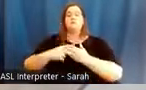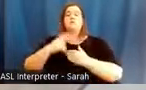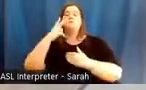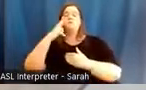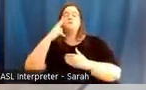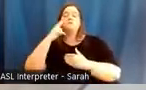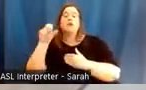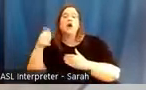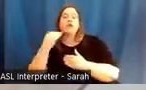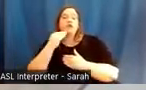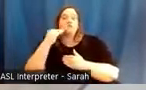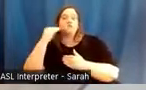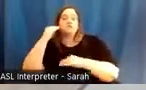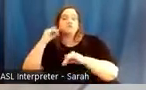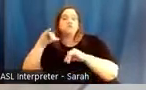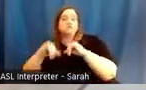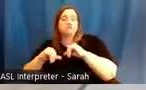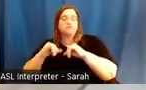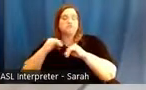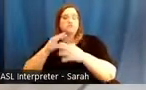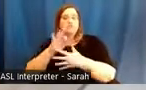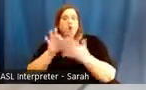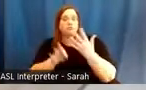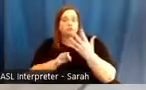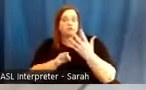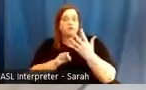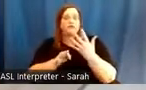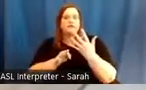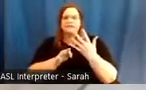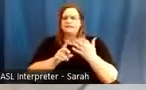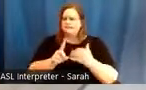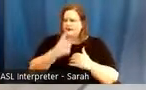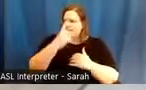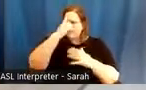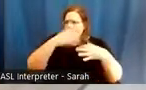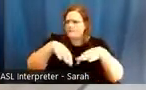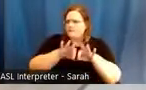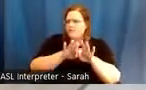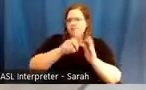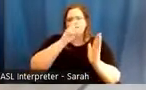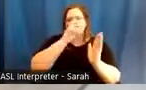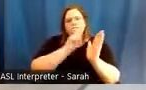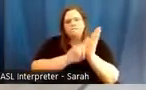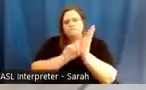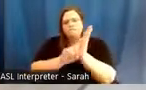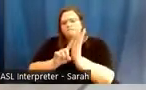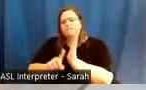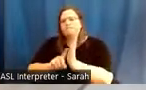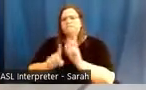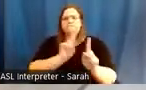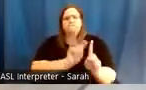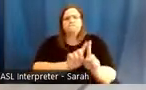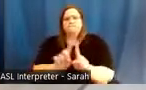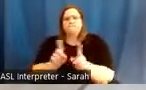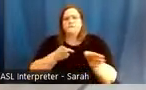options. I think it's important for us to explore the different ways that we can all live safely within our